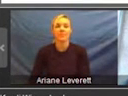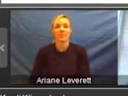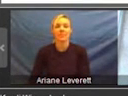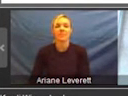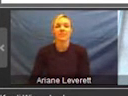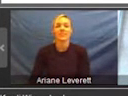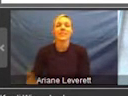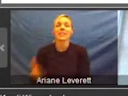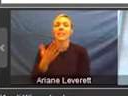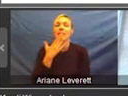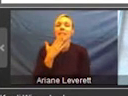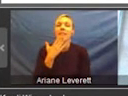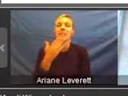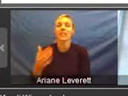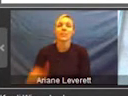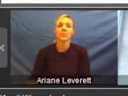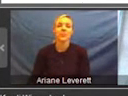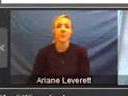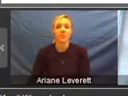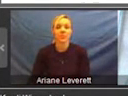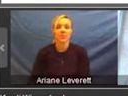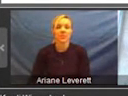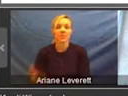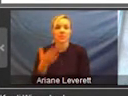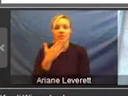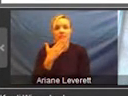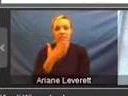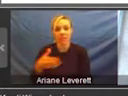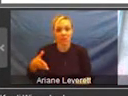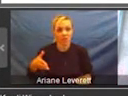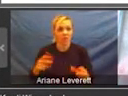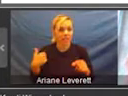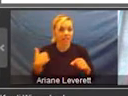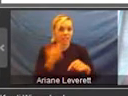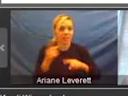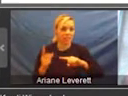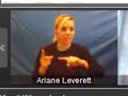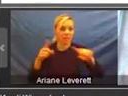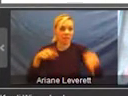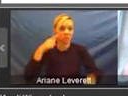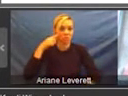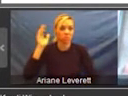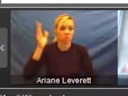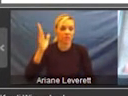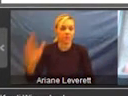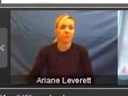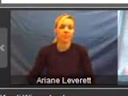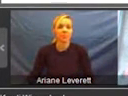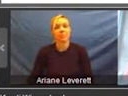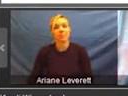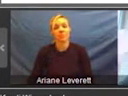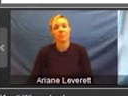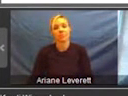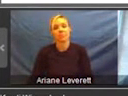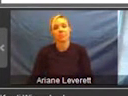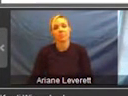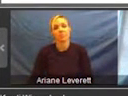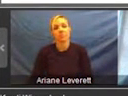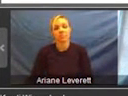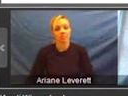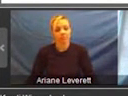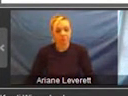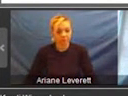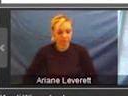you. Thanks for having us. Yeah, so I will go into the part